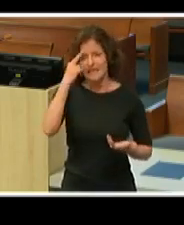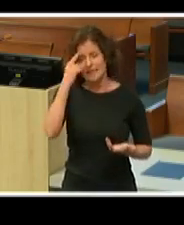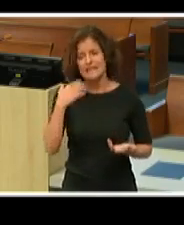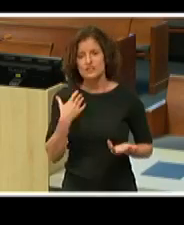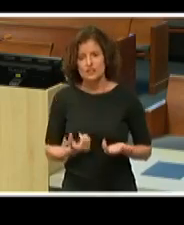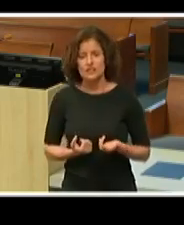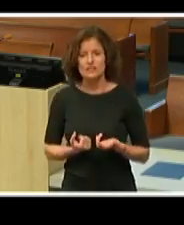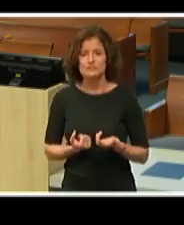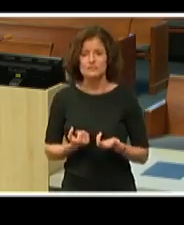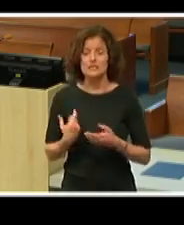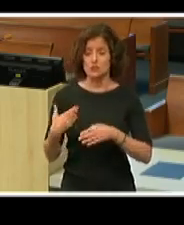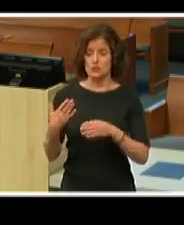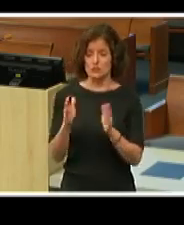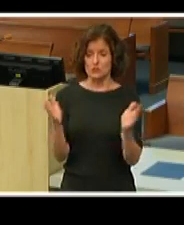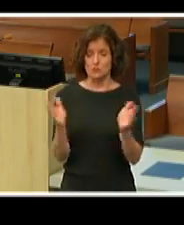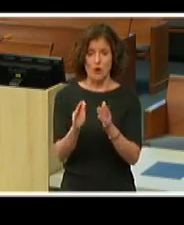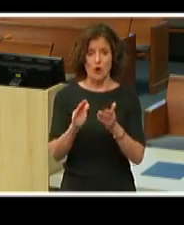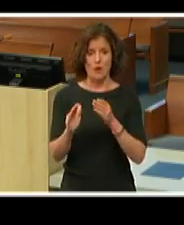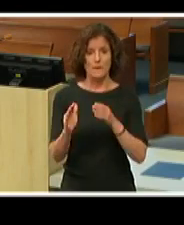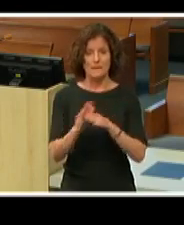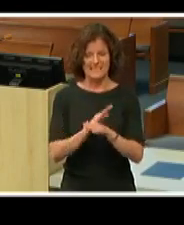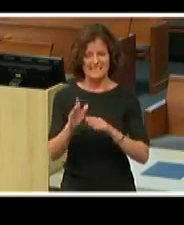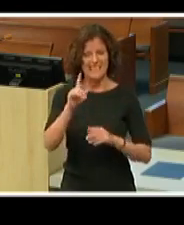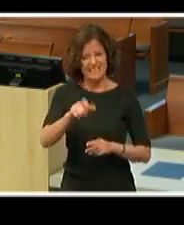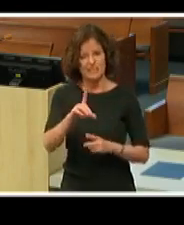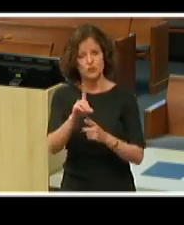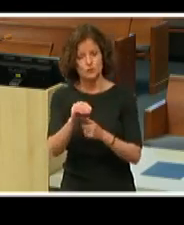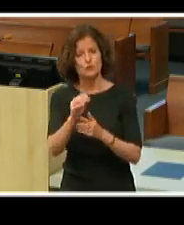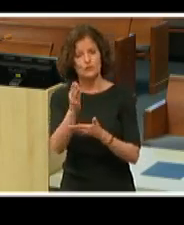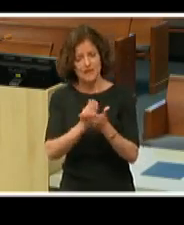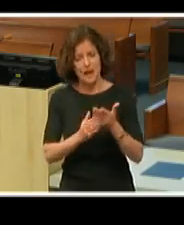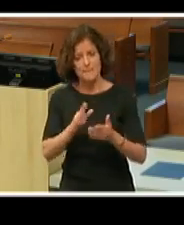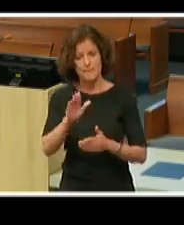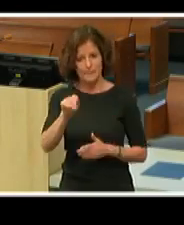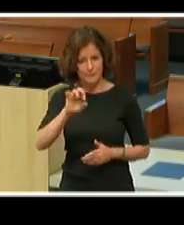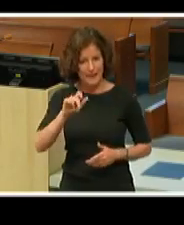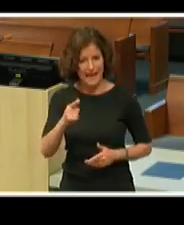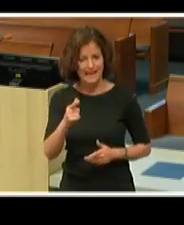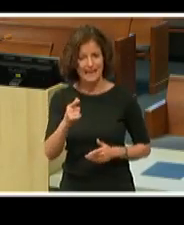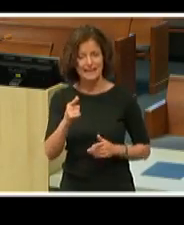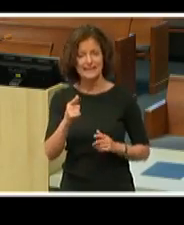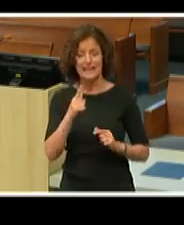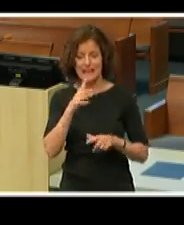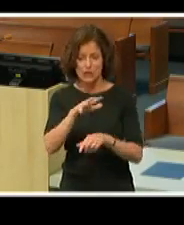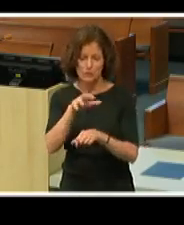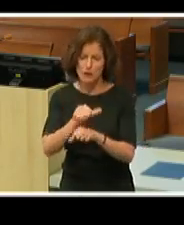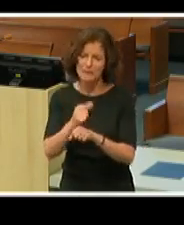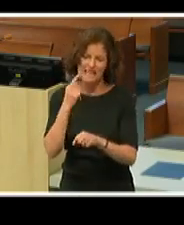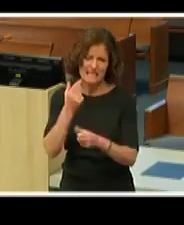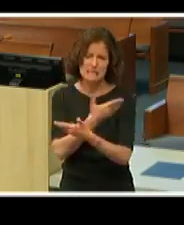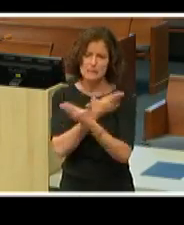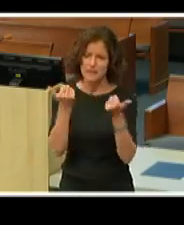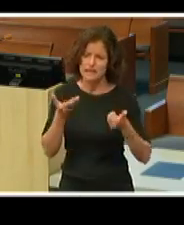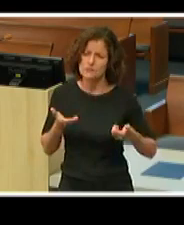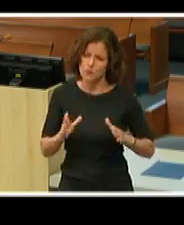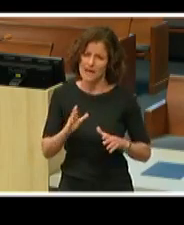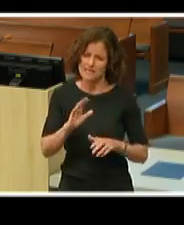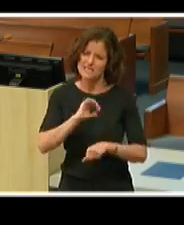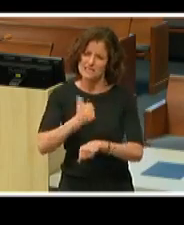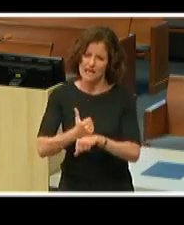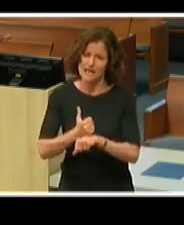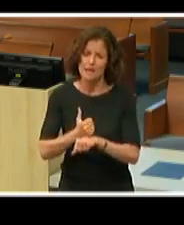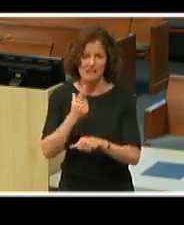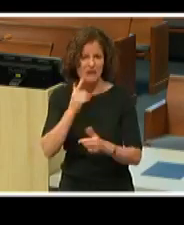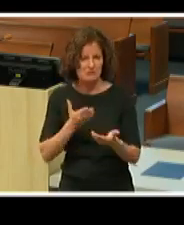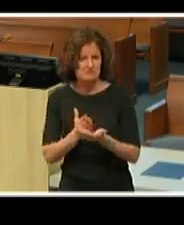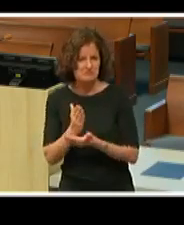small businesses that need to do some banking, and appointment is probably the best way to do it, and that's probably going to be